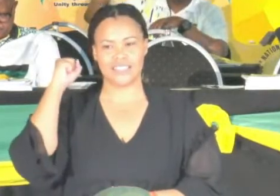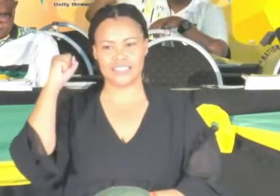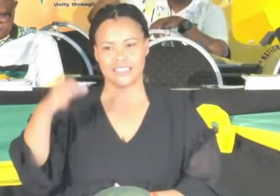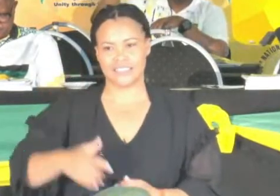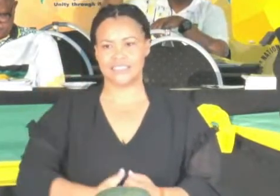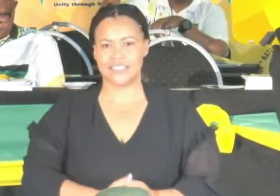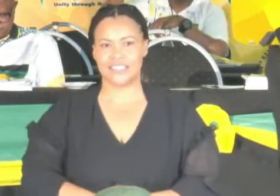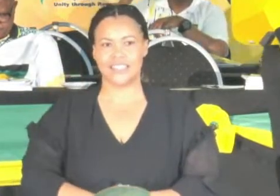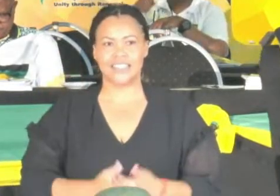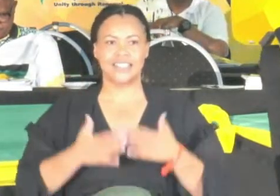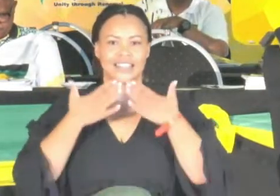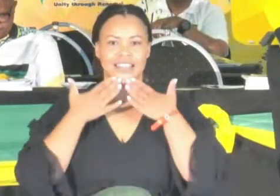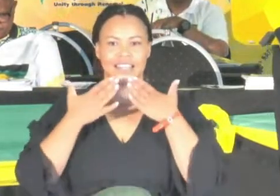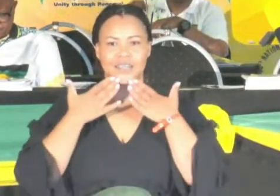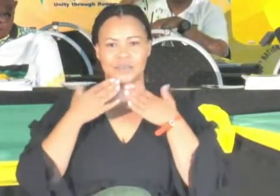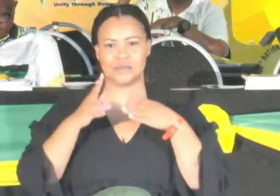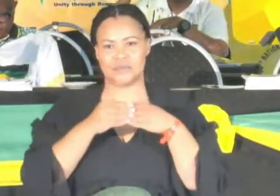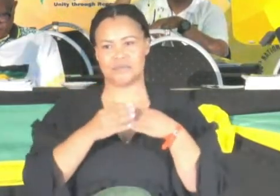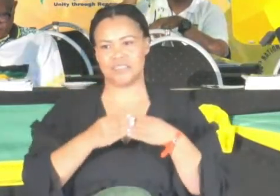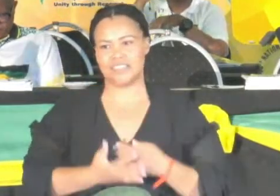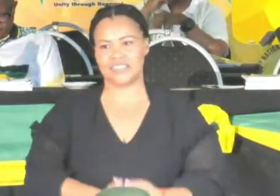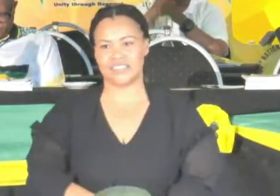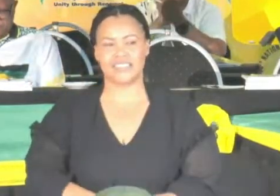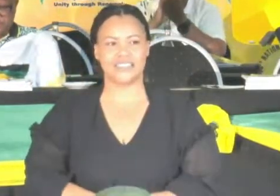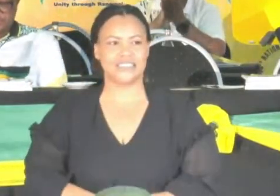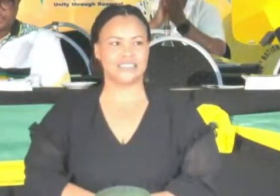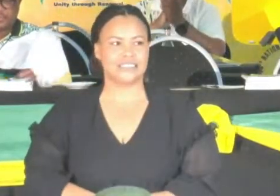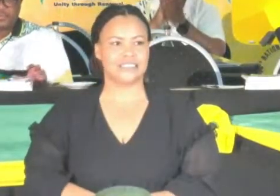Amandla. Thank you, comrades.